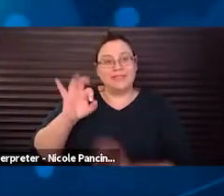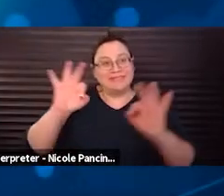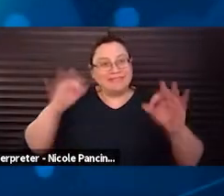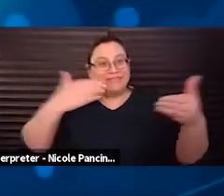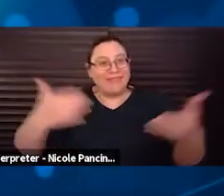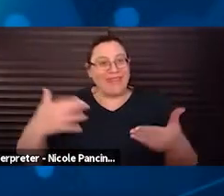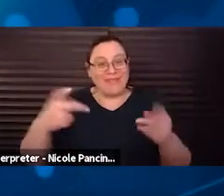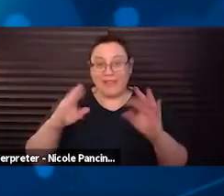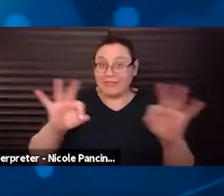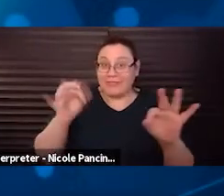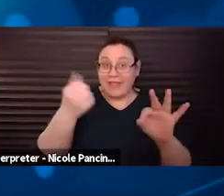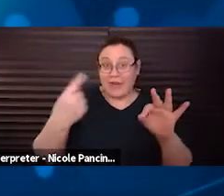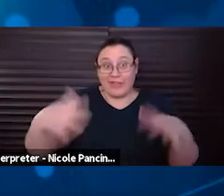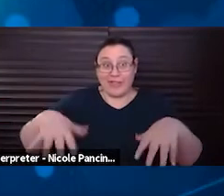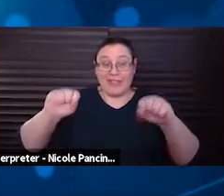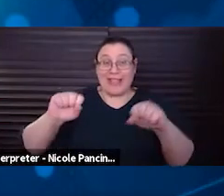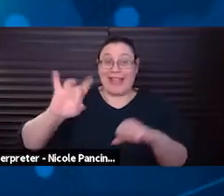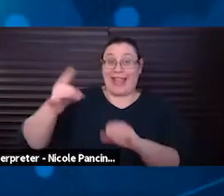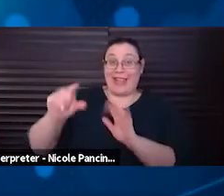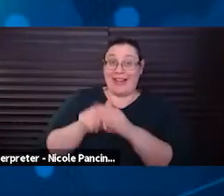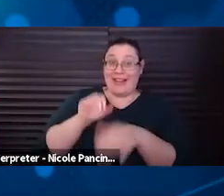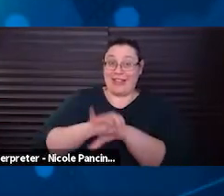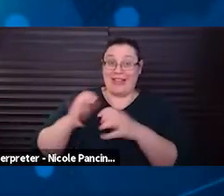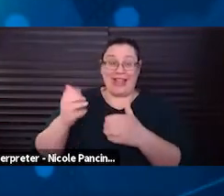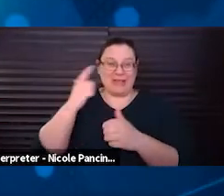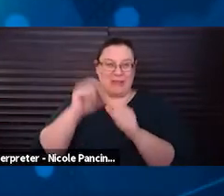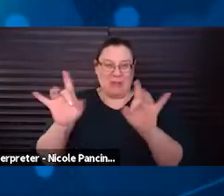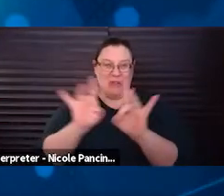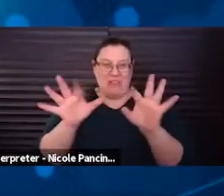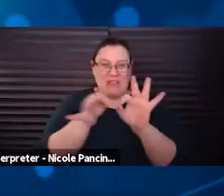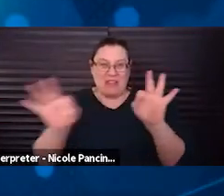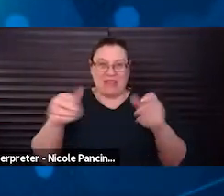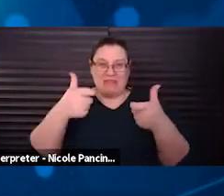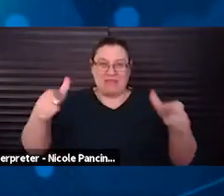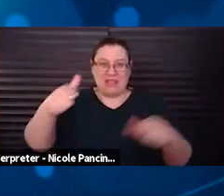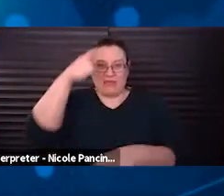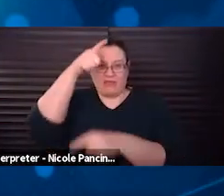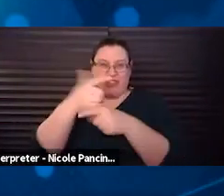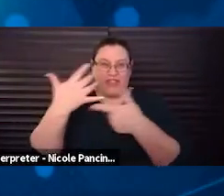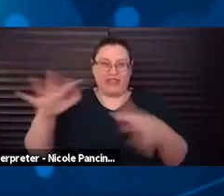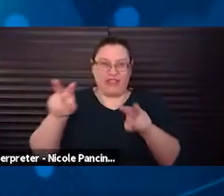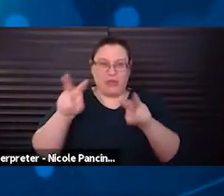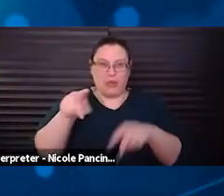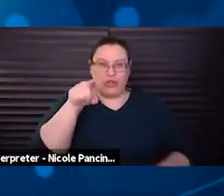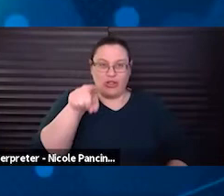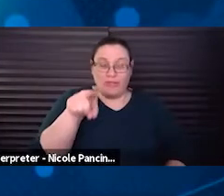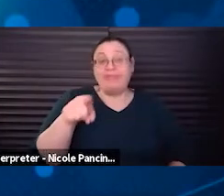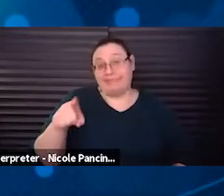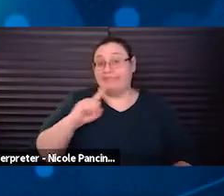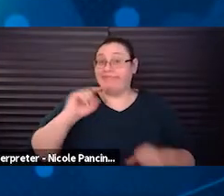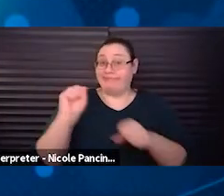Well, anyone who's taken 8th grade English remembers the ominous phrase, Big Brother is watching you. It turns out Big Brother